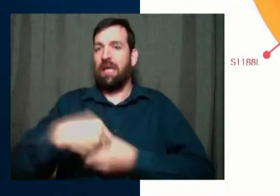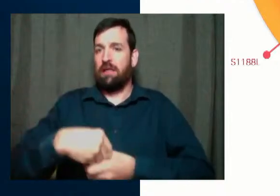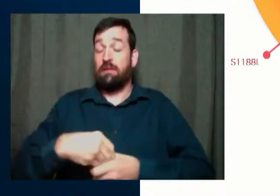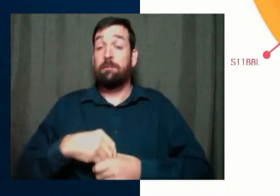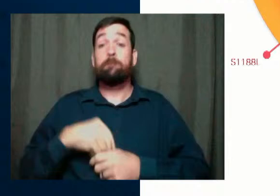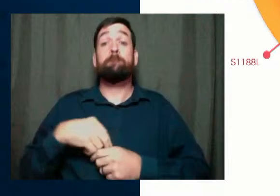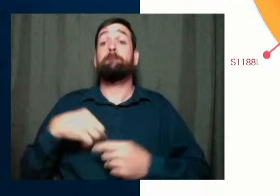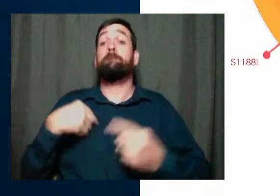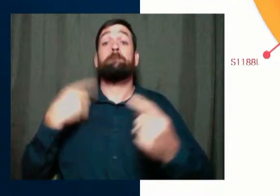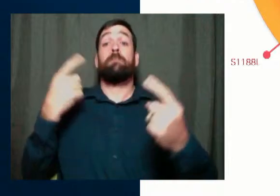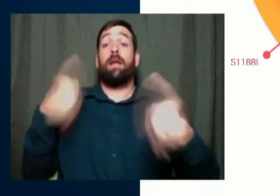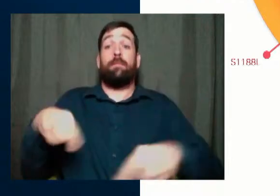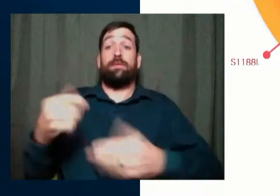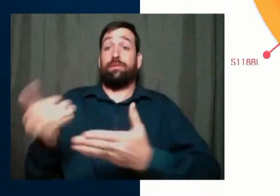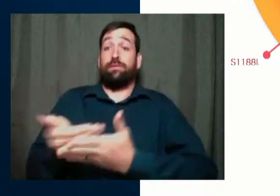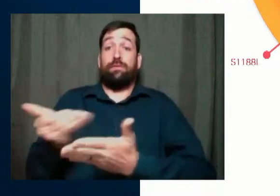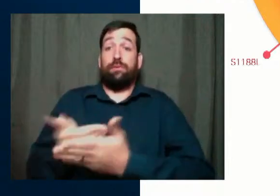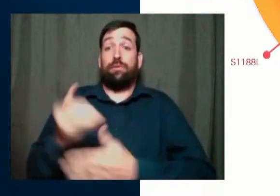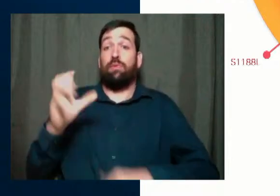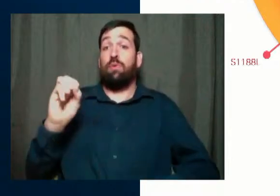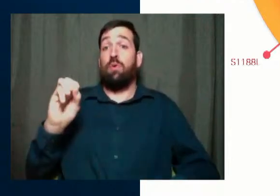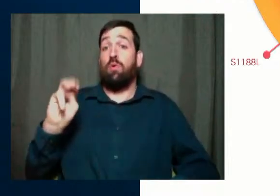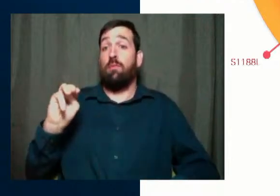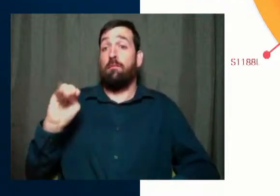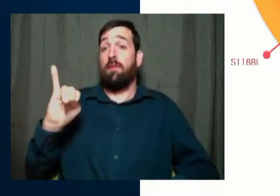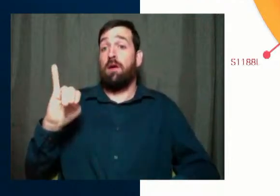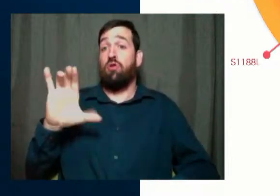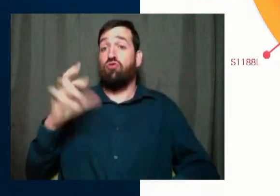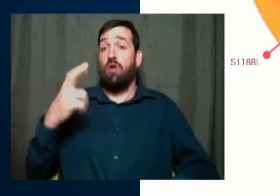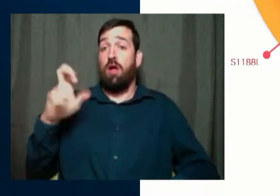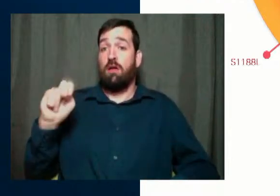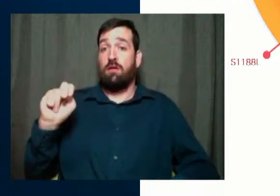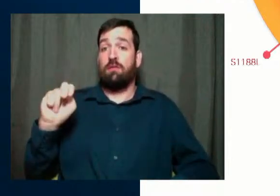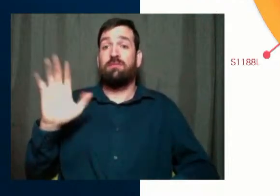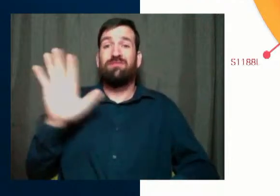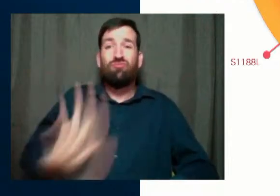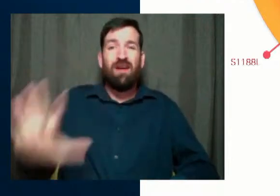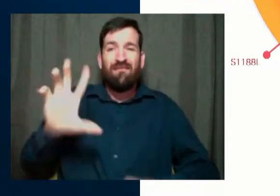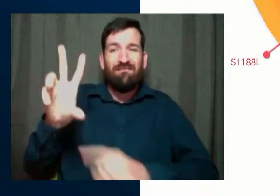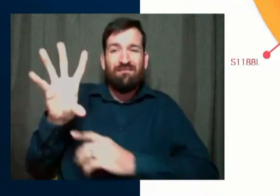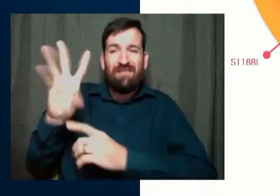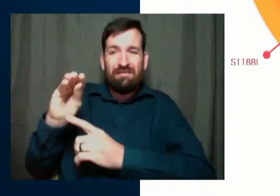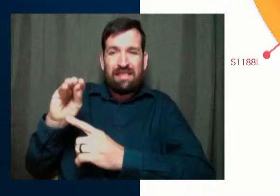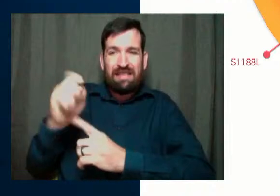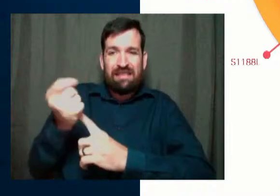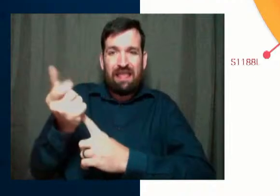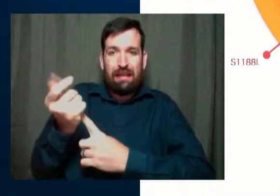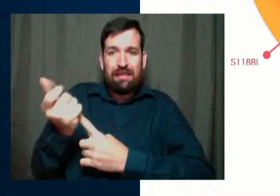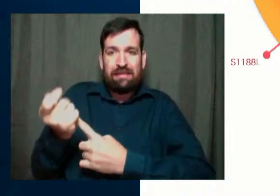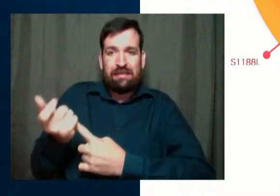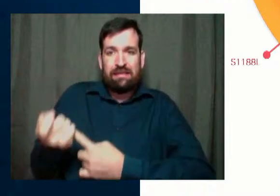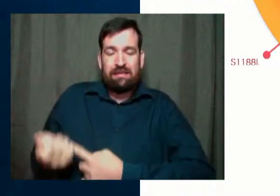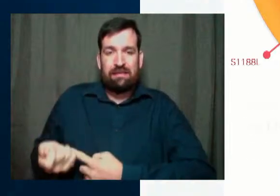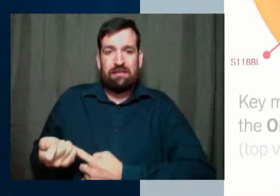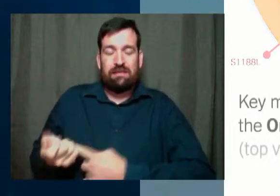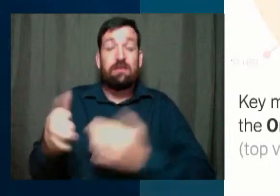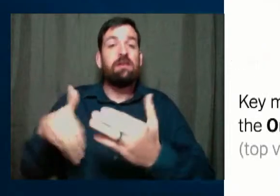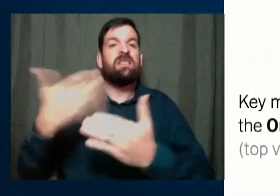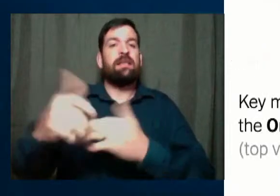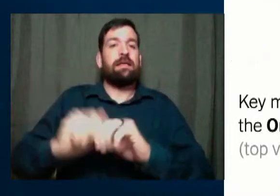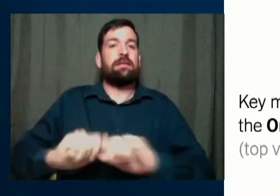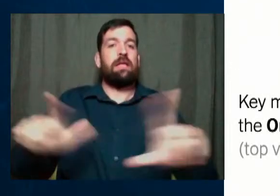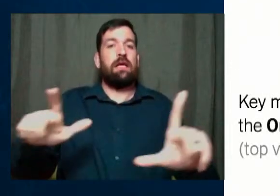new Omicron variant is there are about 50 deletions in it. Those deletions, to the next slide,